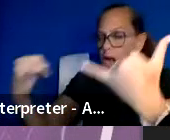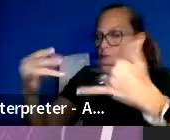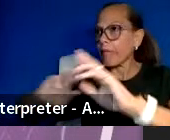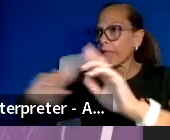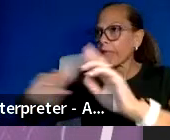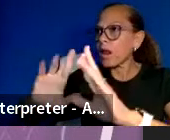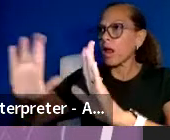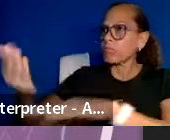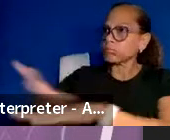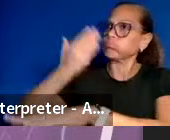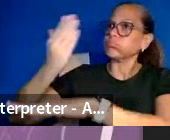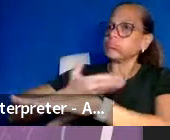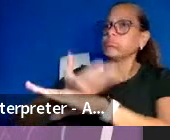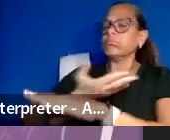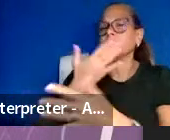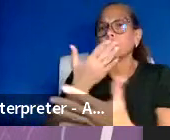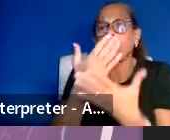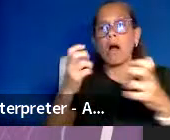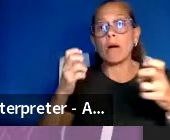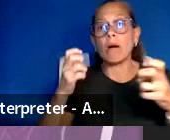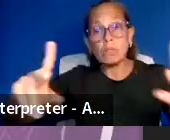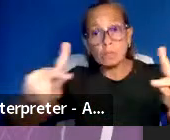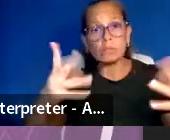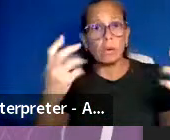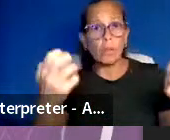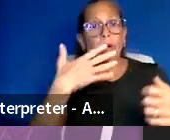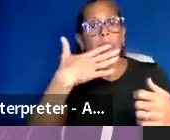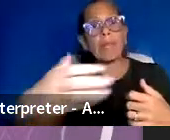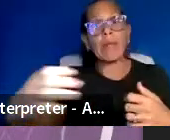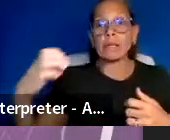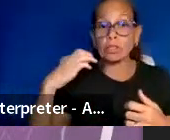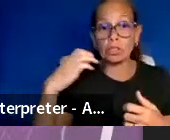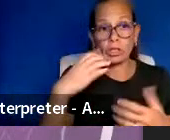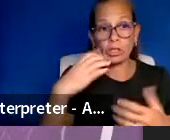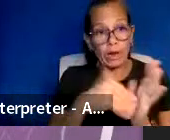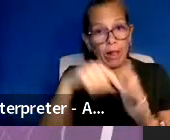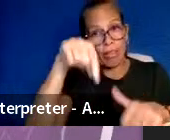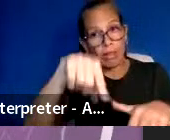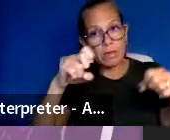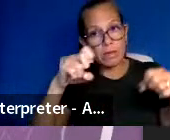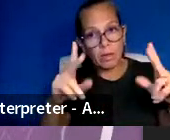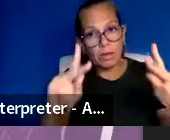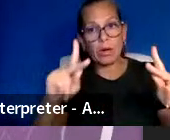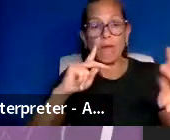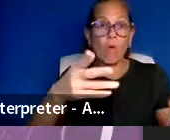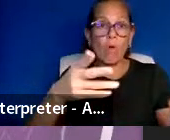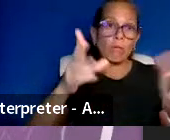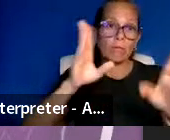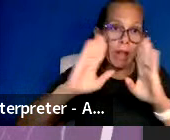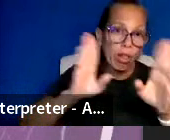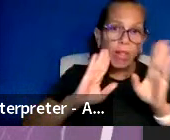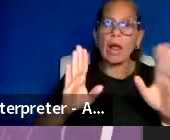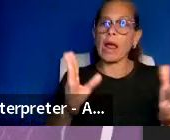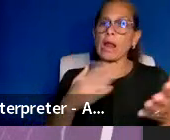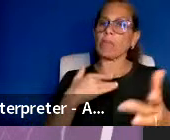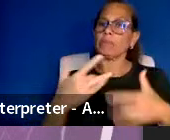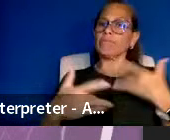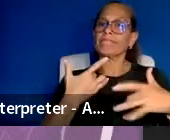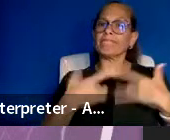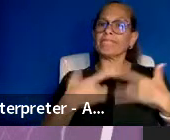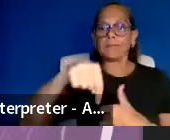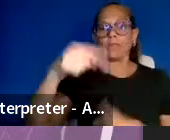for this project. This is a tremendous opportunity. And I would just like to thank the chair again for this opportunity to give greetings and looking forward to this presentation. Thank you.